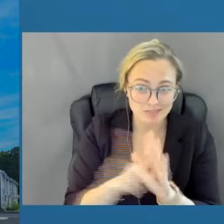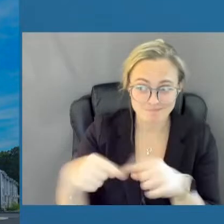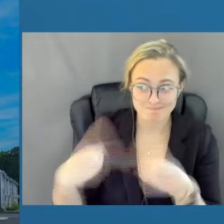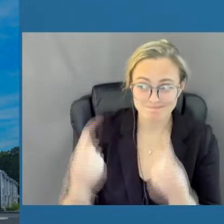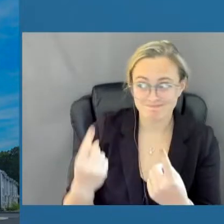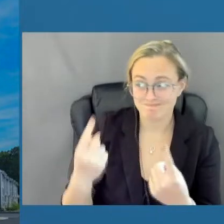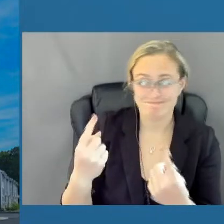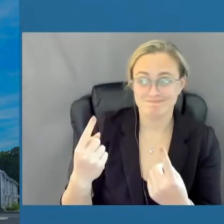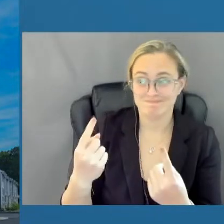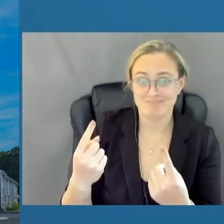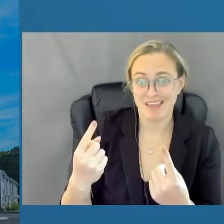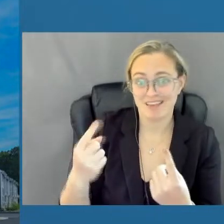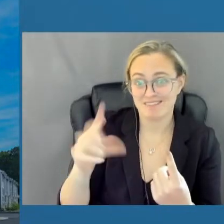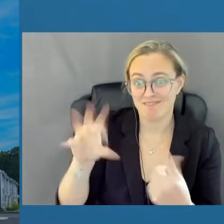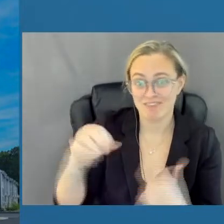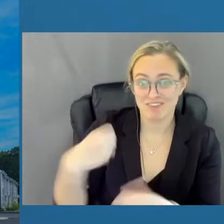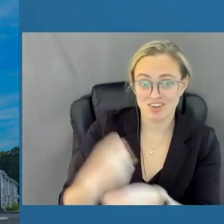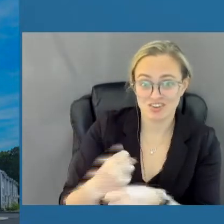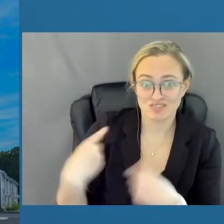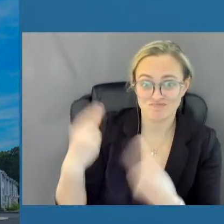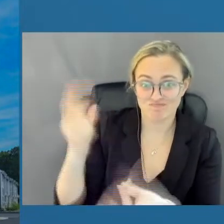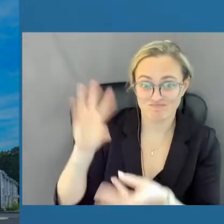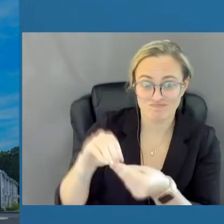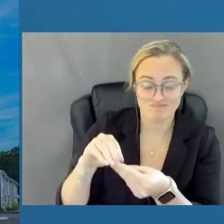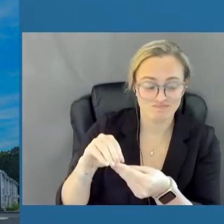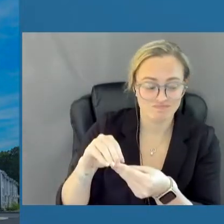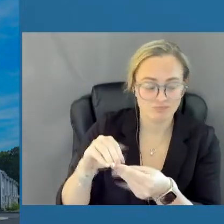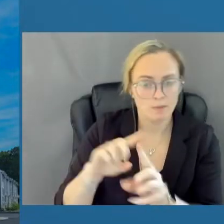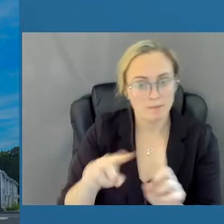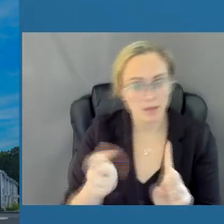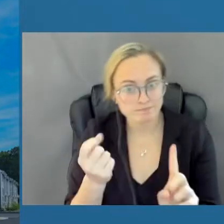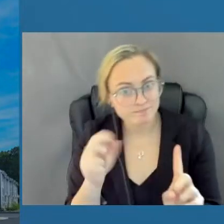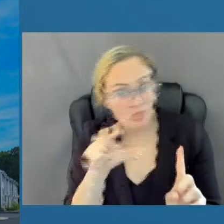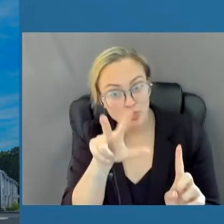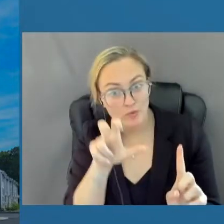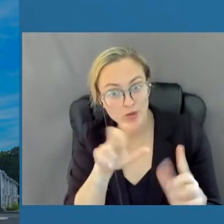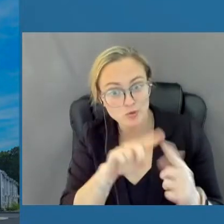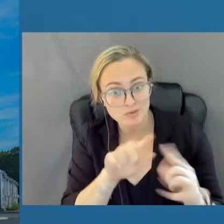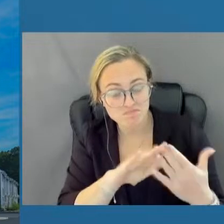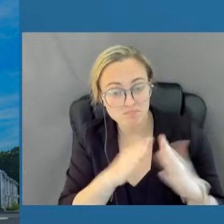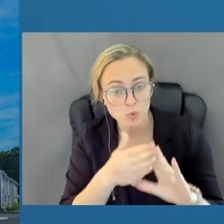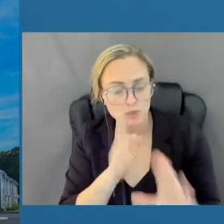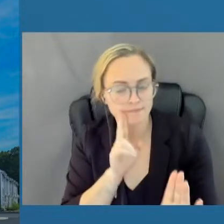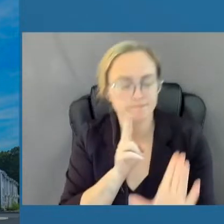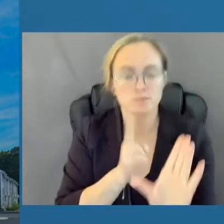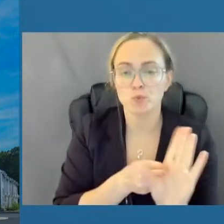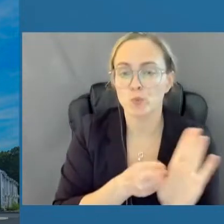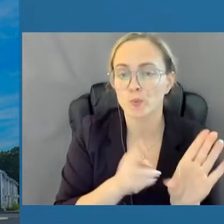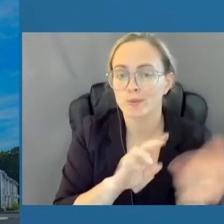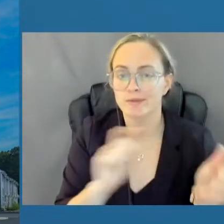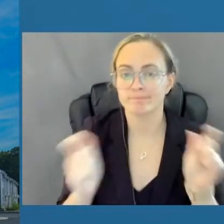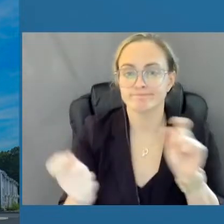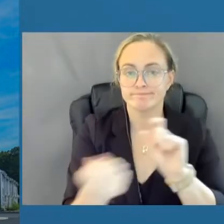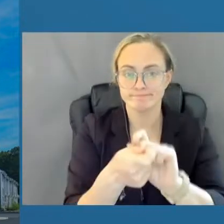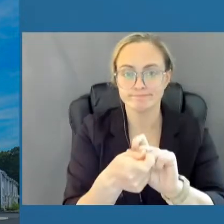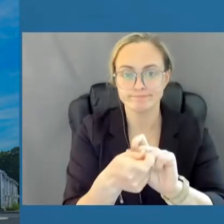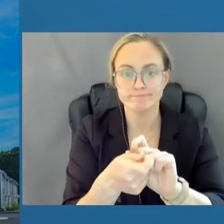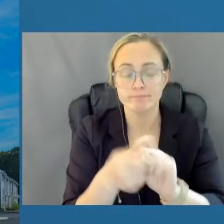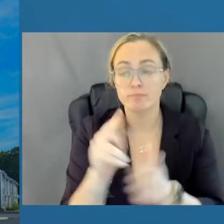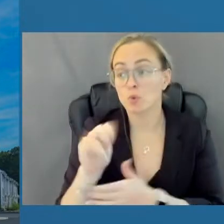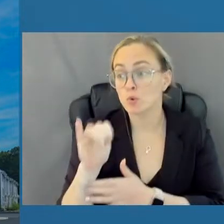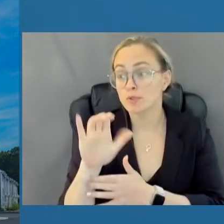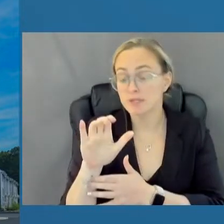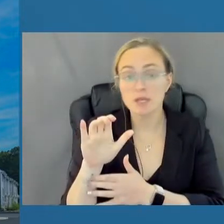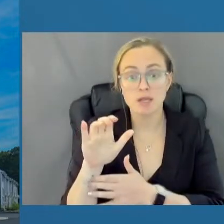year later, 300 communities have joined our pro-housing movement. New York City has been transformed in the city of